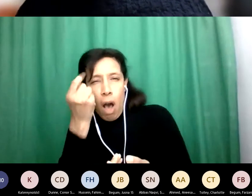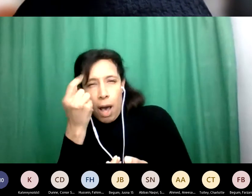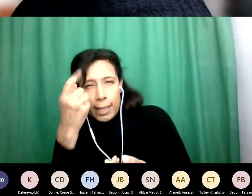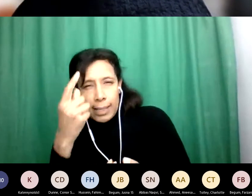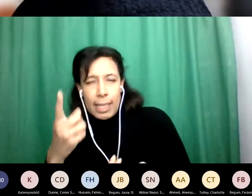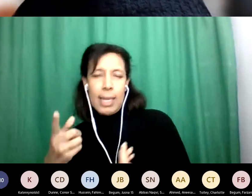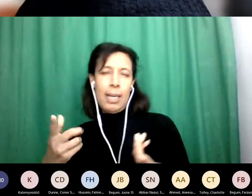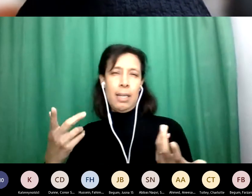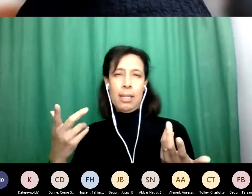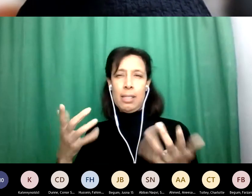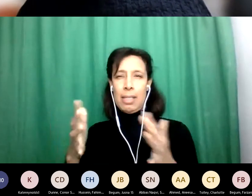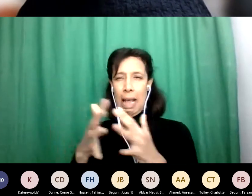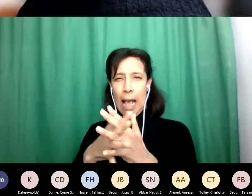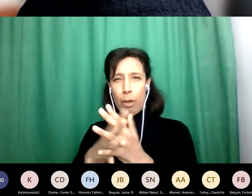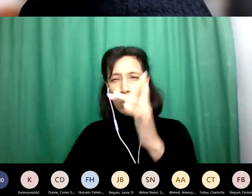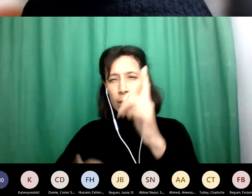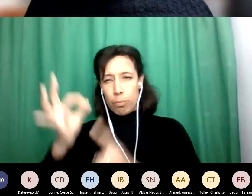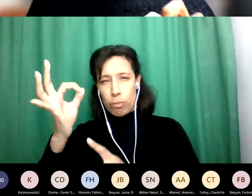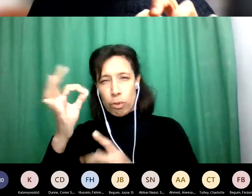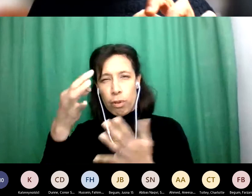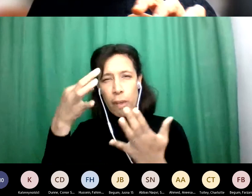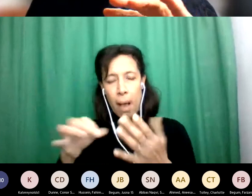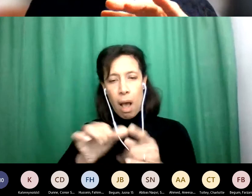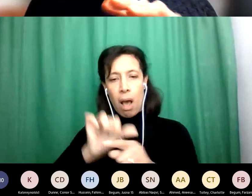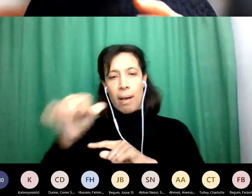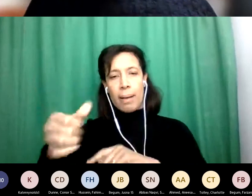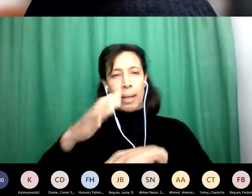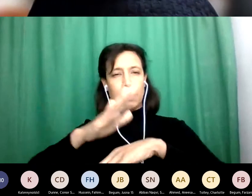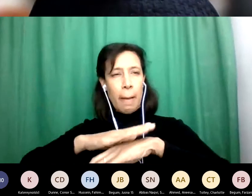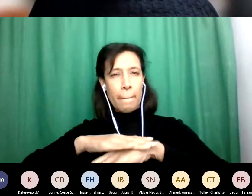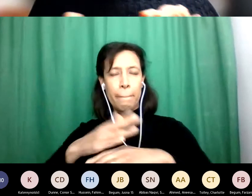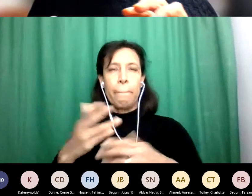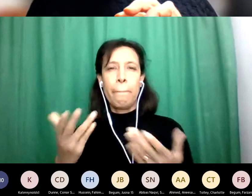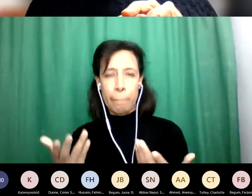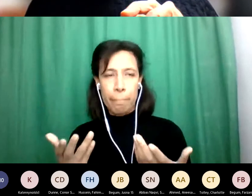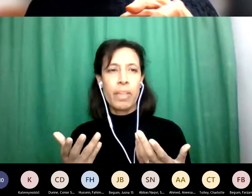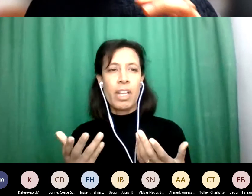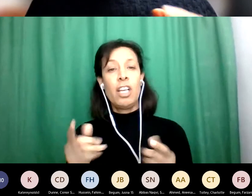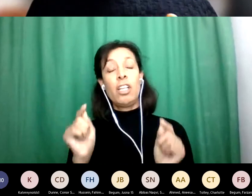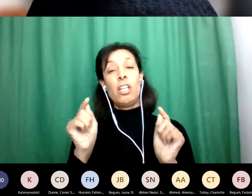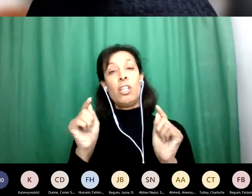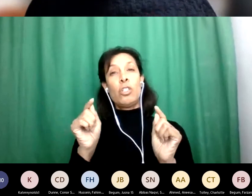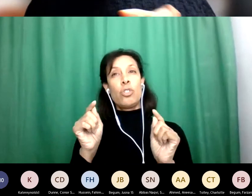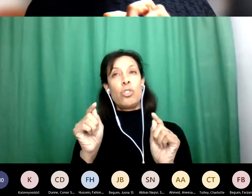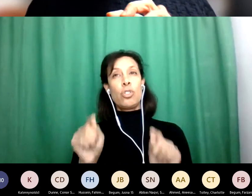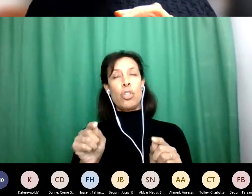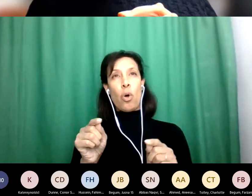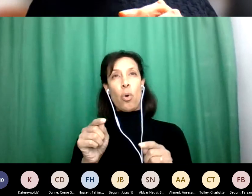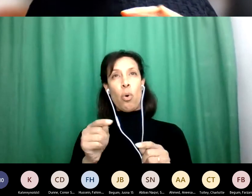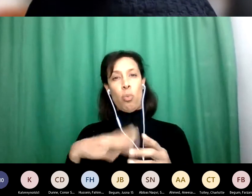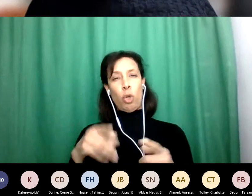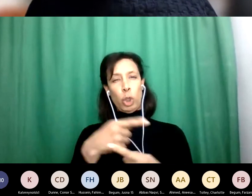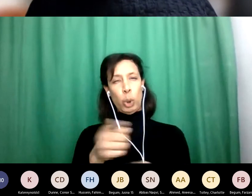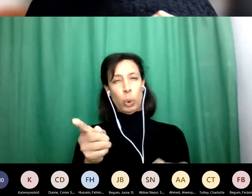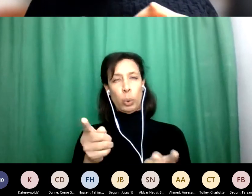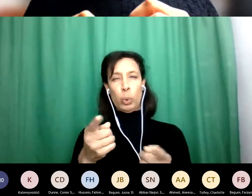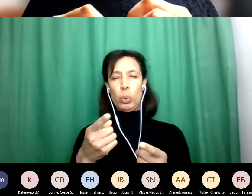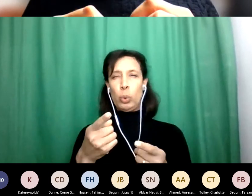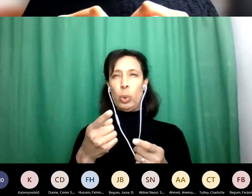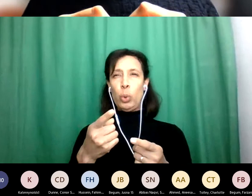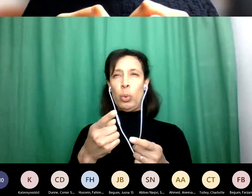your mark next time. So what I'm asking you to do here is be a little bit more creative